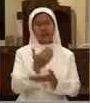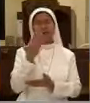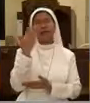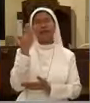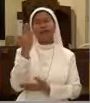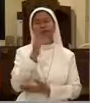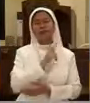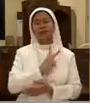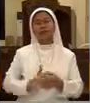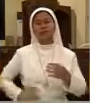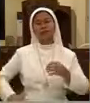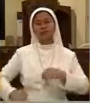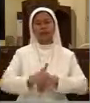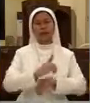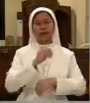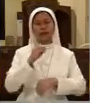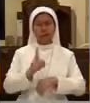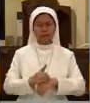kingdom.